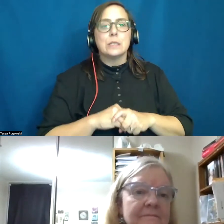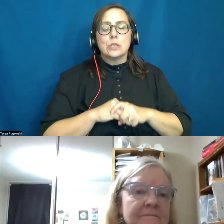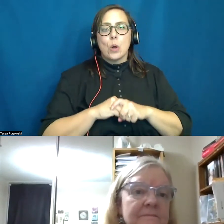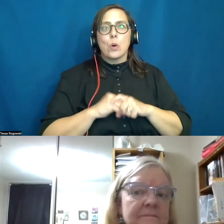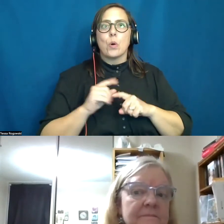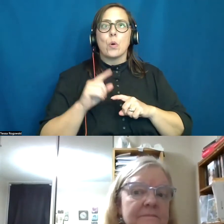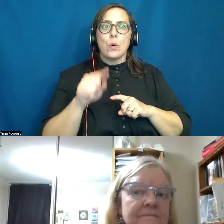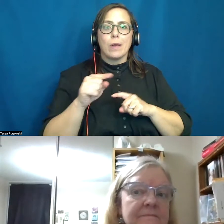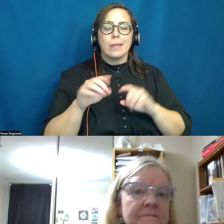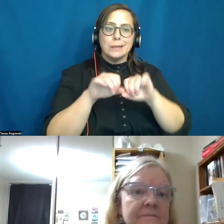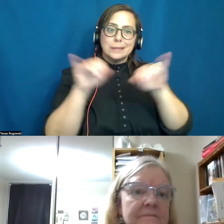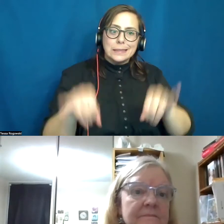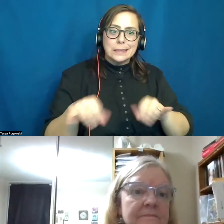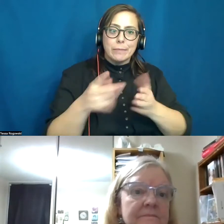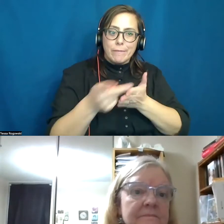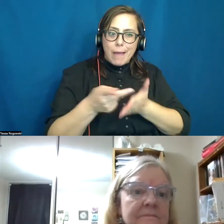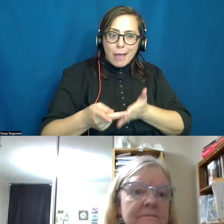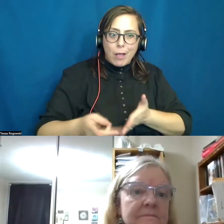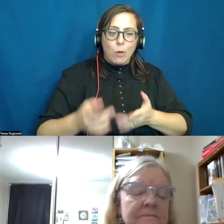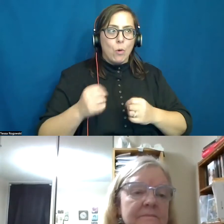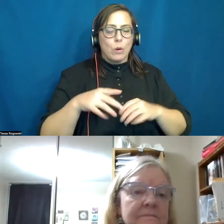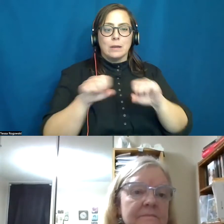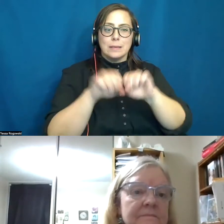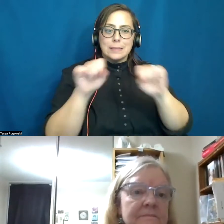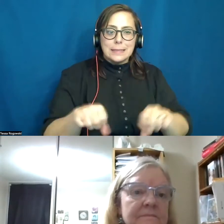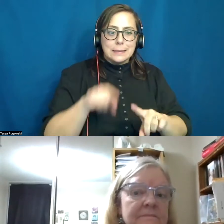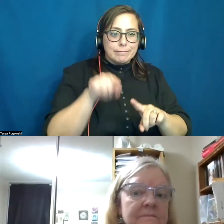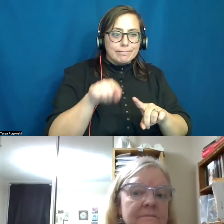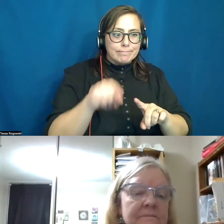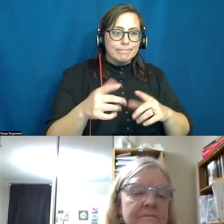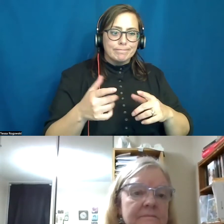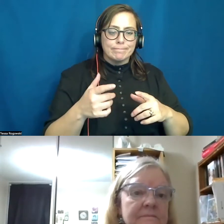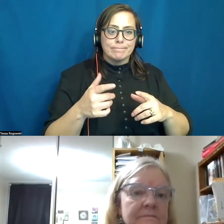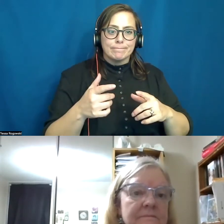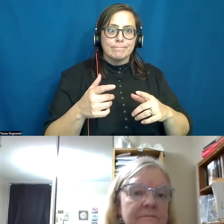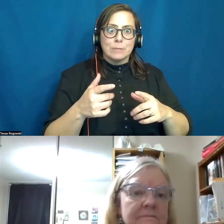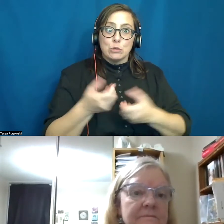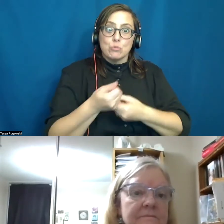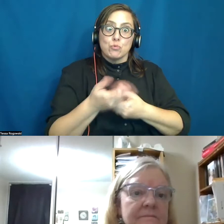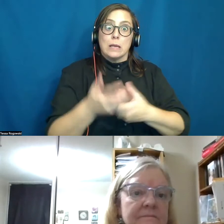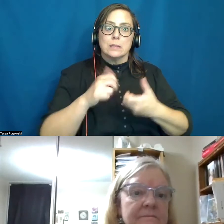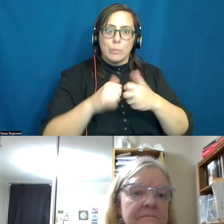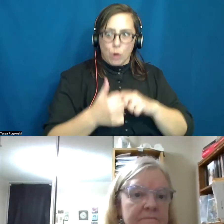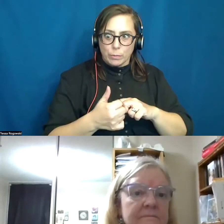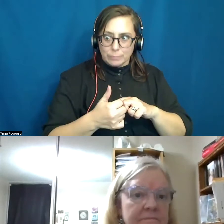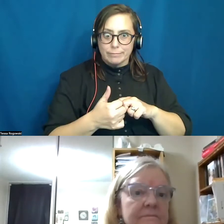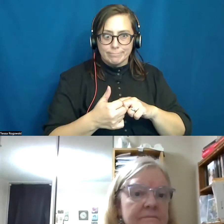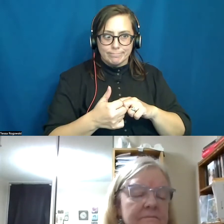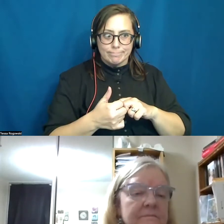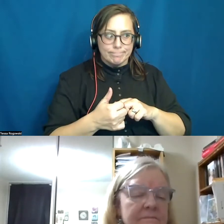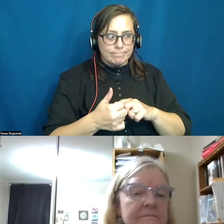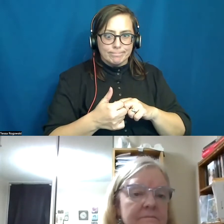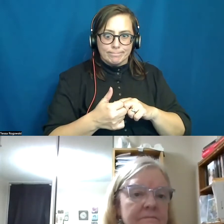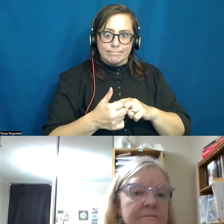the system, or the way the system actually is creating the very problem it's saying it's trying to